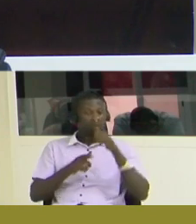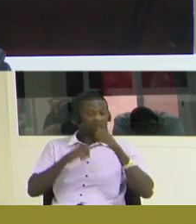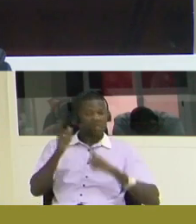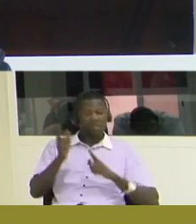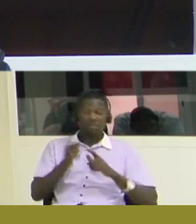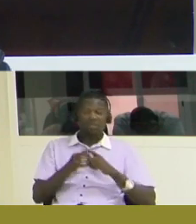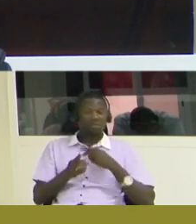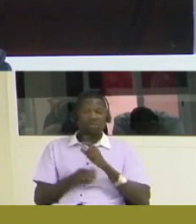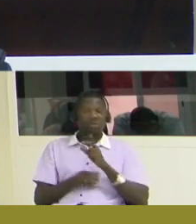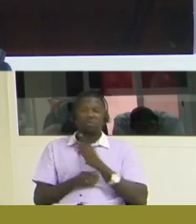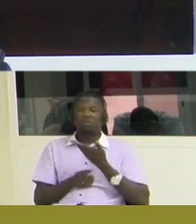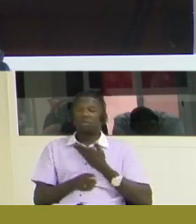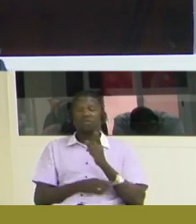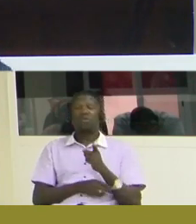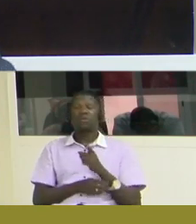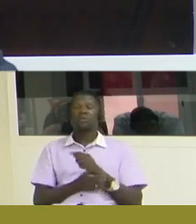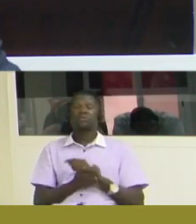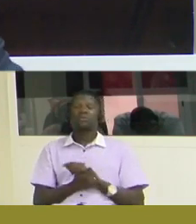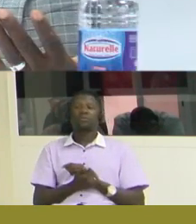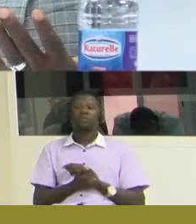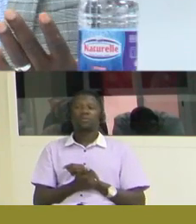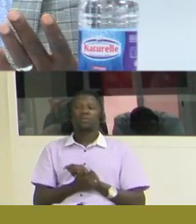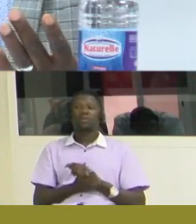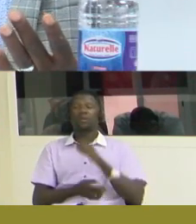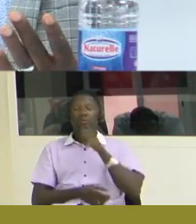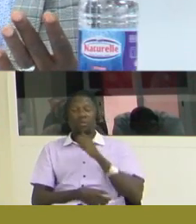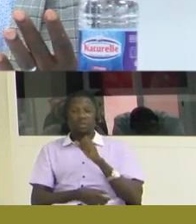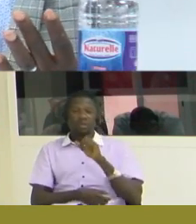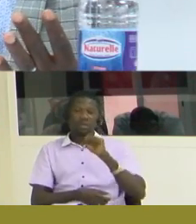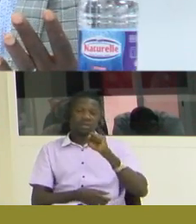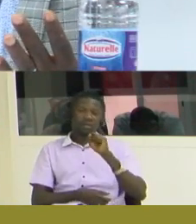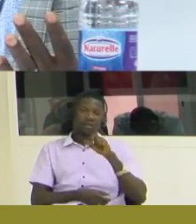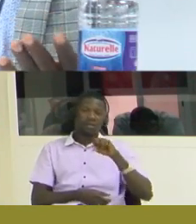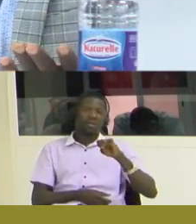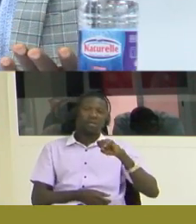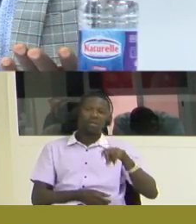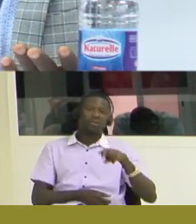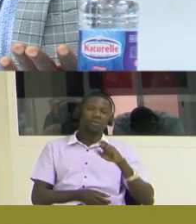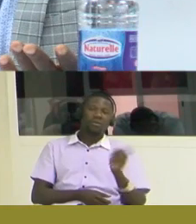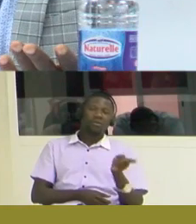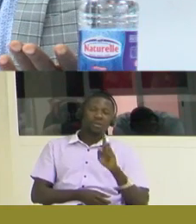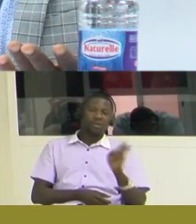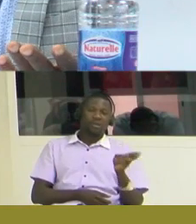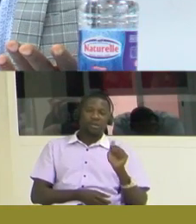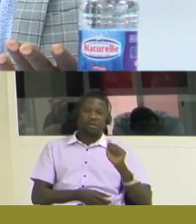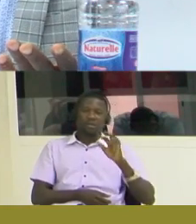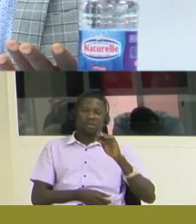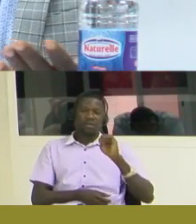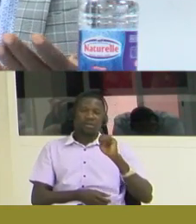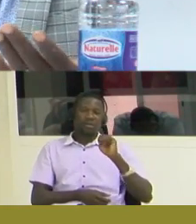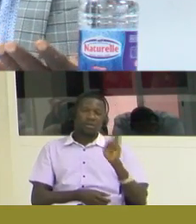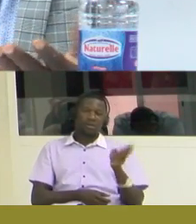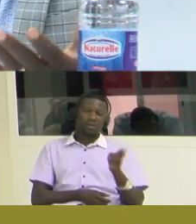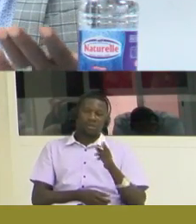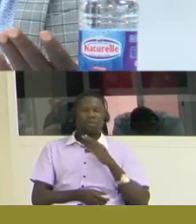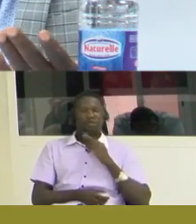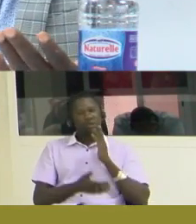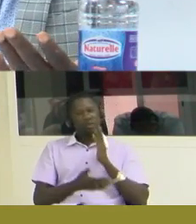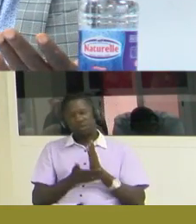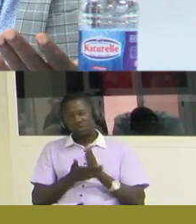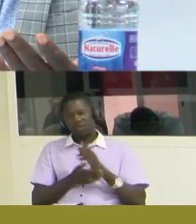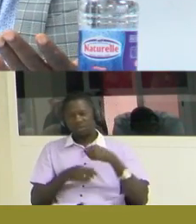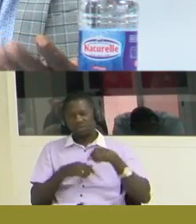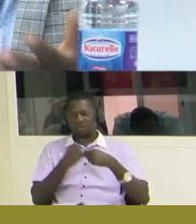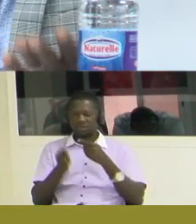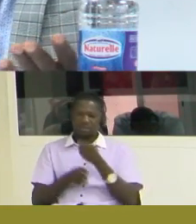have another one yes let's be let's be honest about this is it really realistic